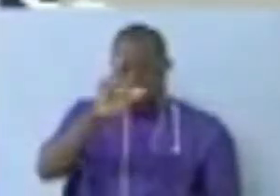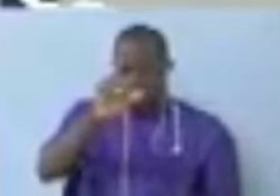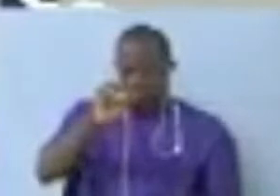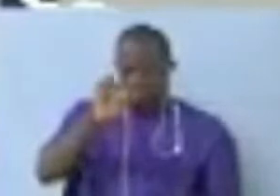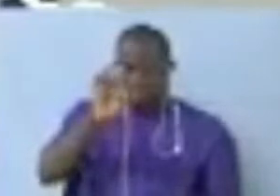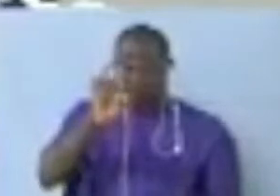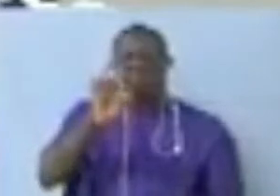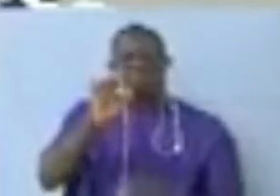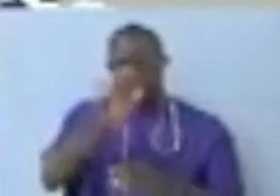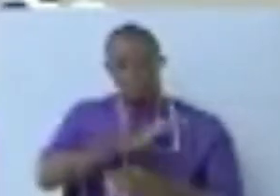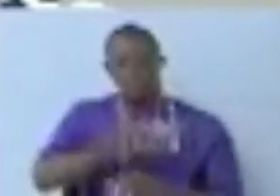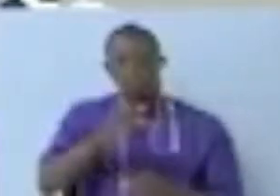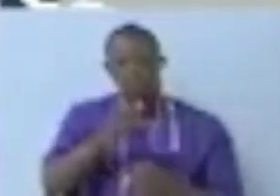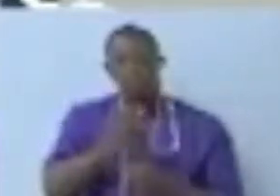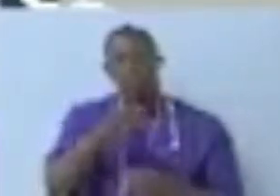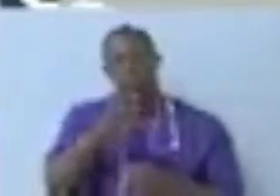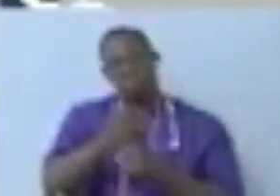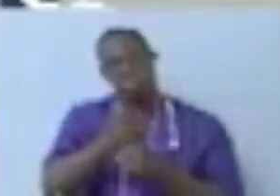also produced an article.